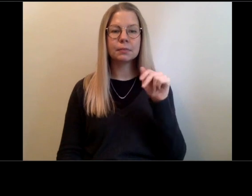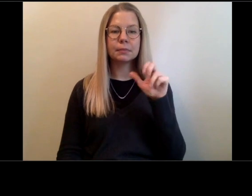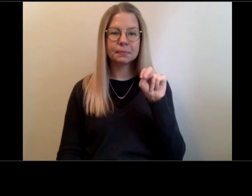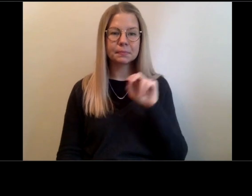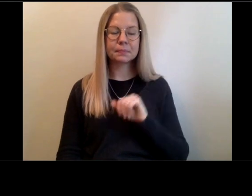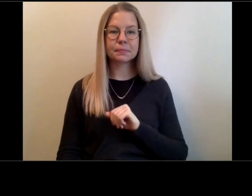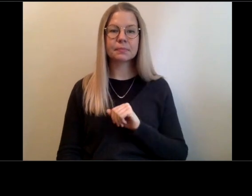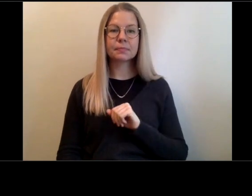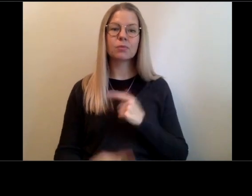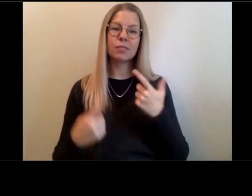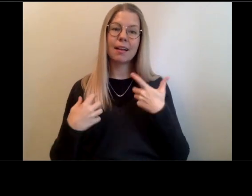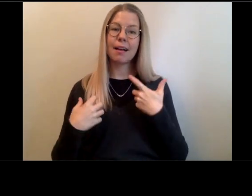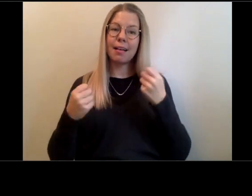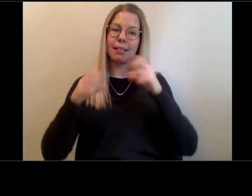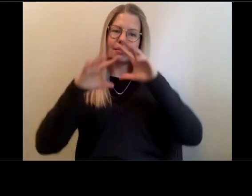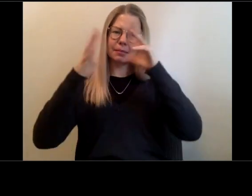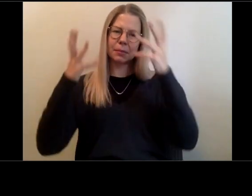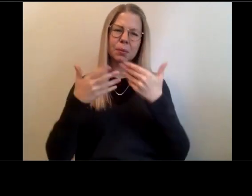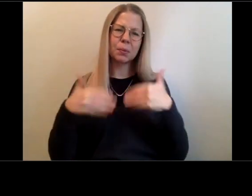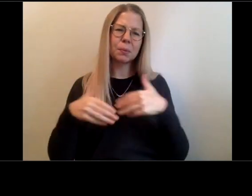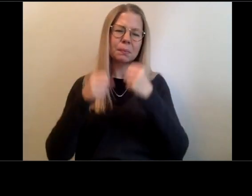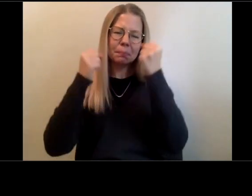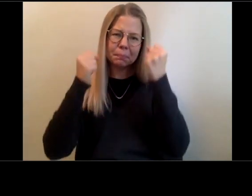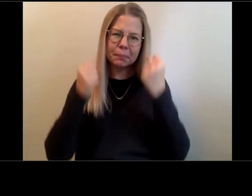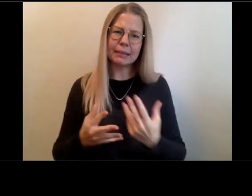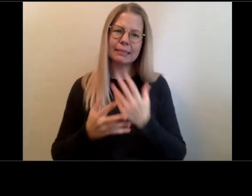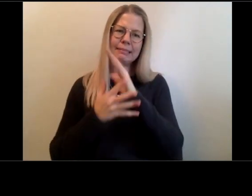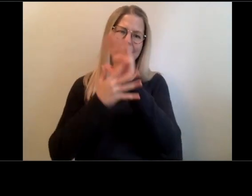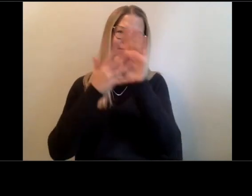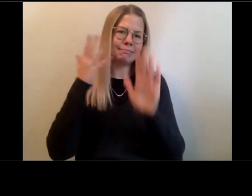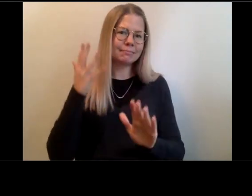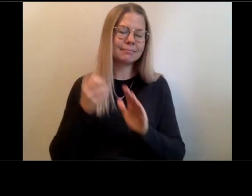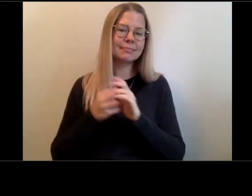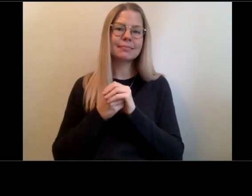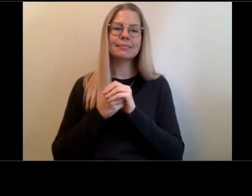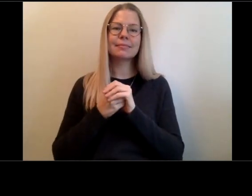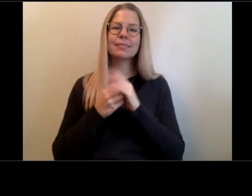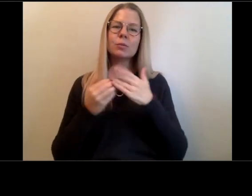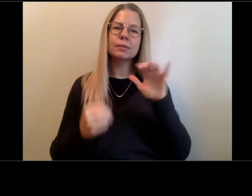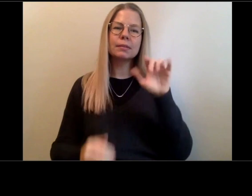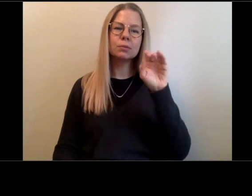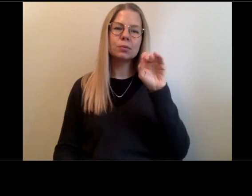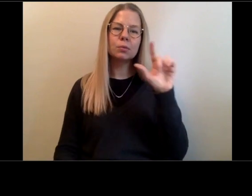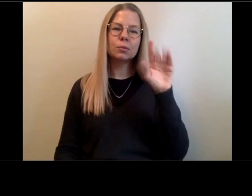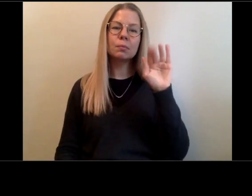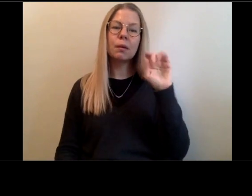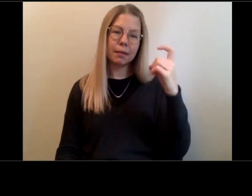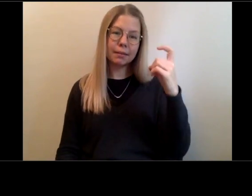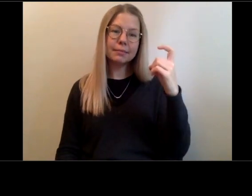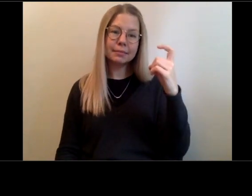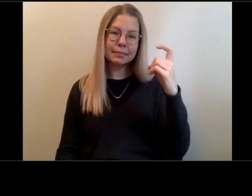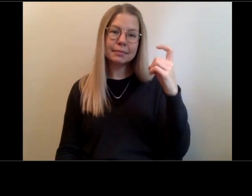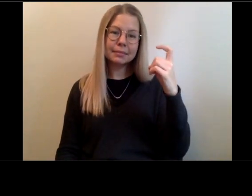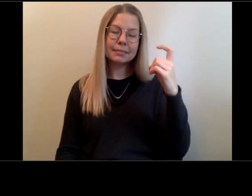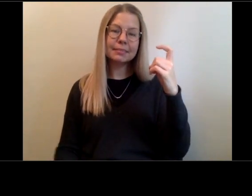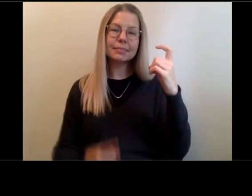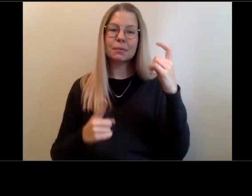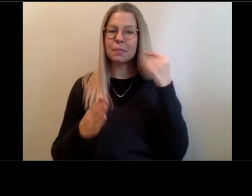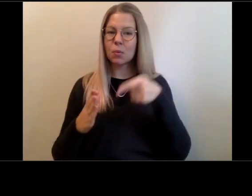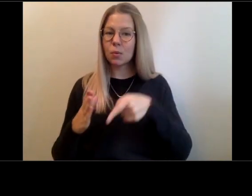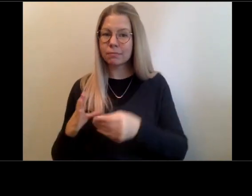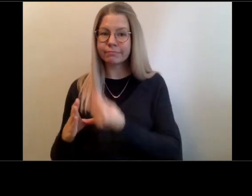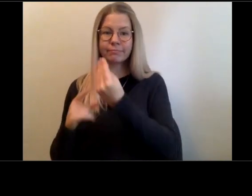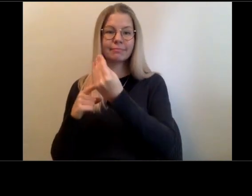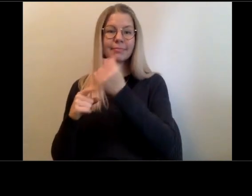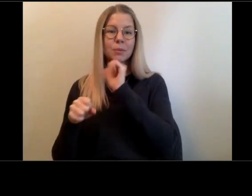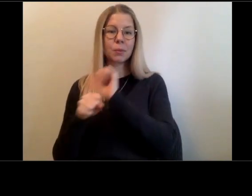it's a toolbox. And it's a toolbox with multiple things in it. And sometimes if one tool doesn't work very well, having